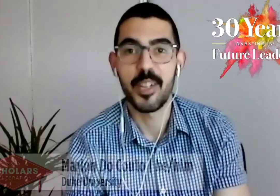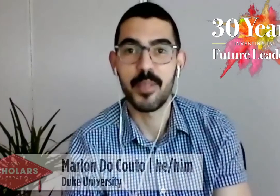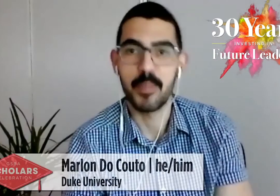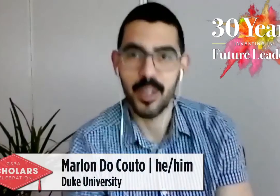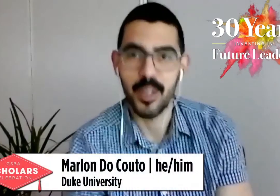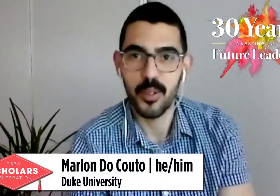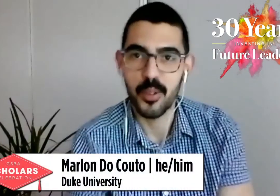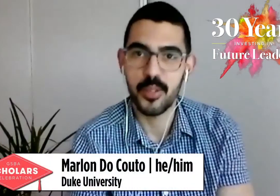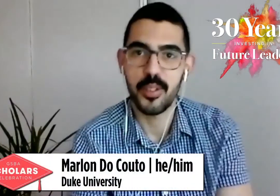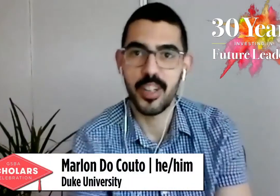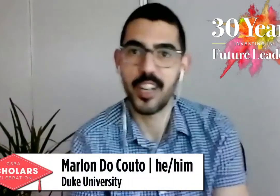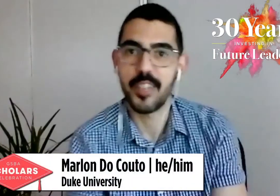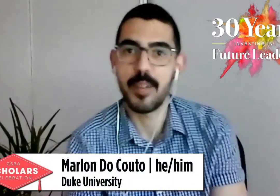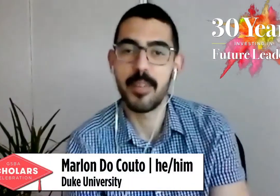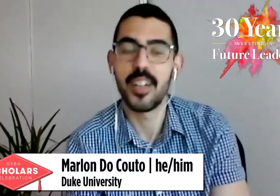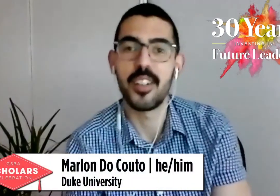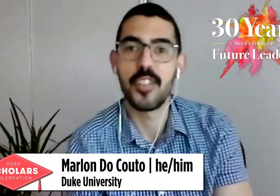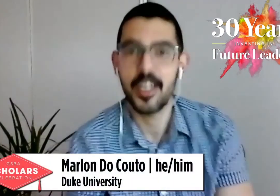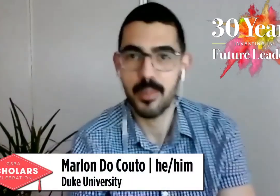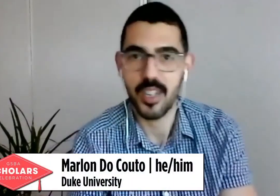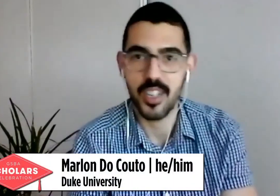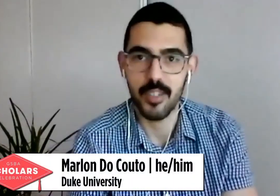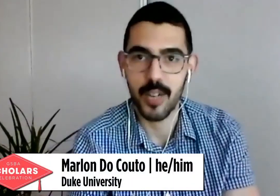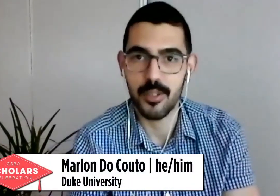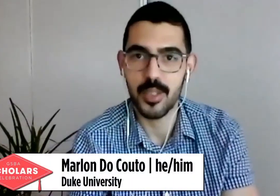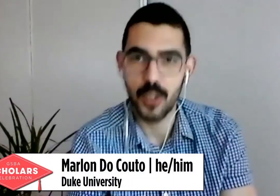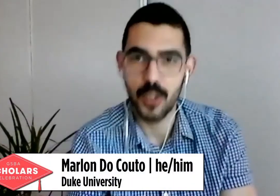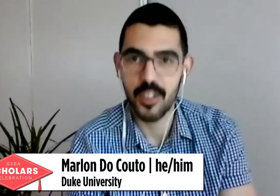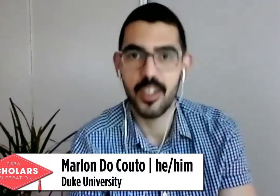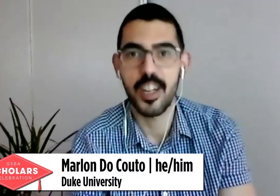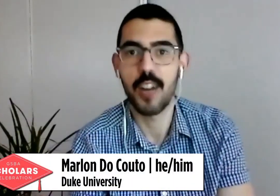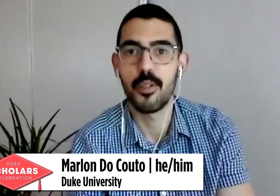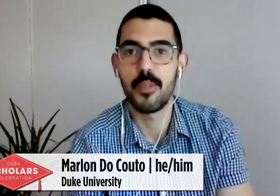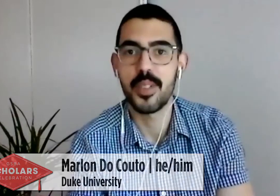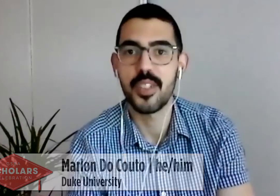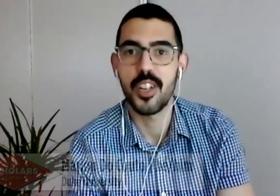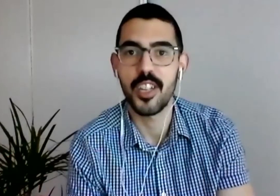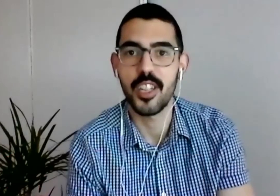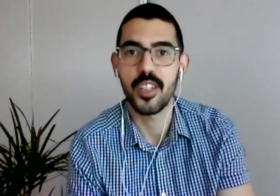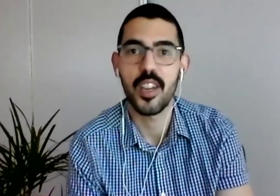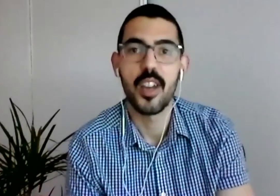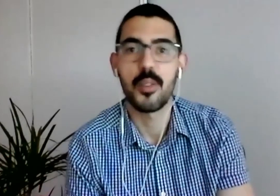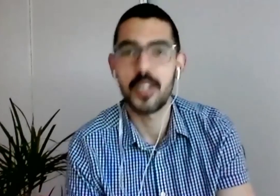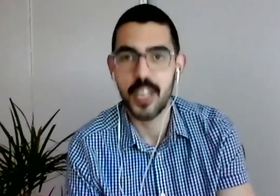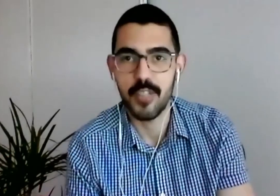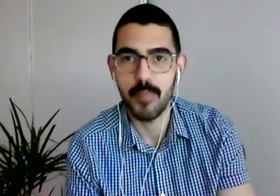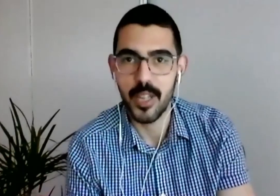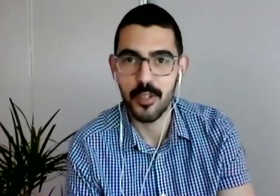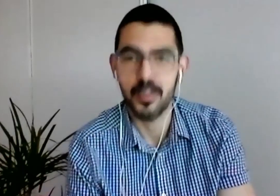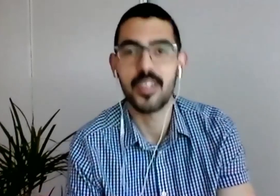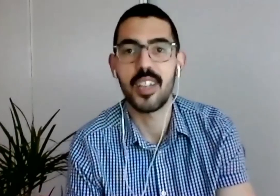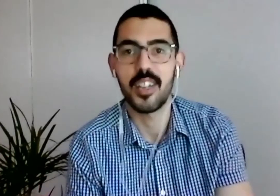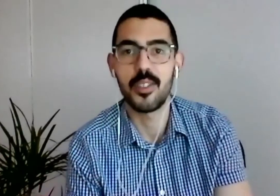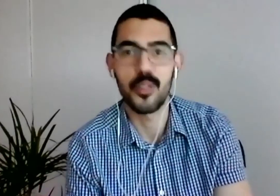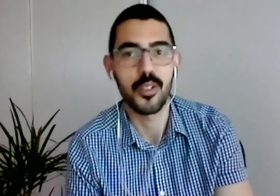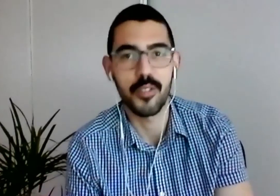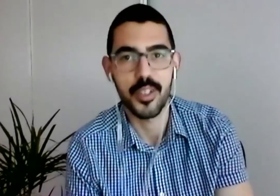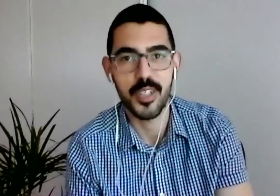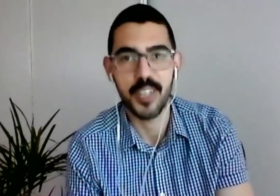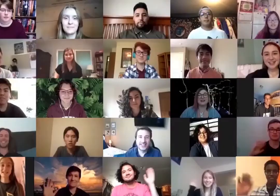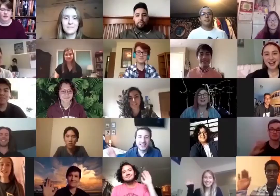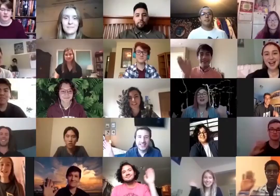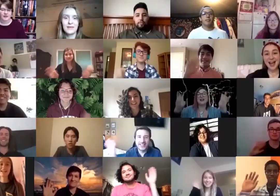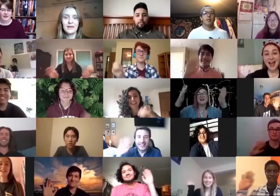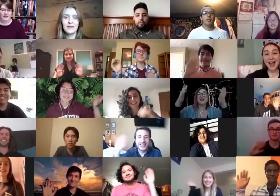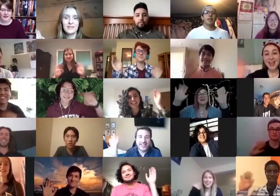Hi, my name is Marlon Ducoto. I'm a GSBA graduate scholar. I will be studying quantitative management at Duke